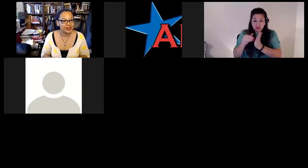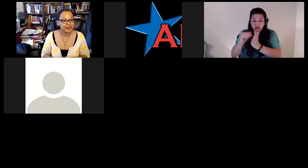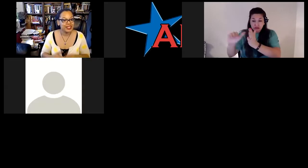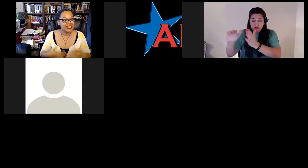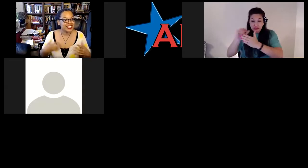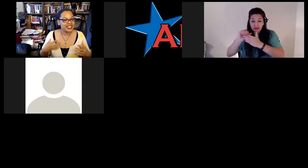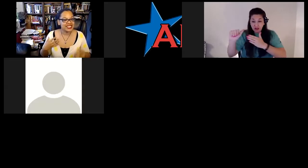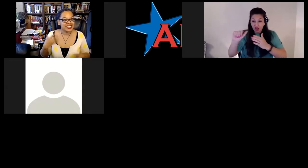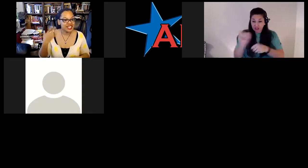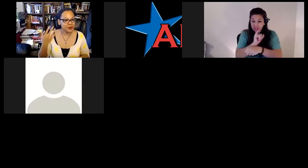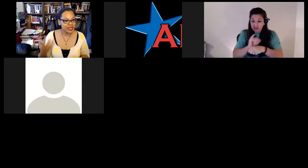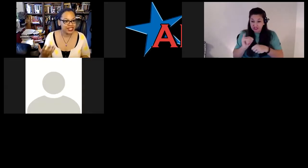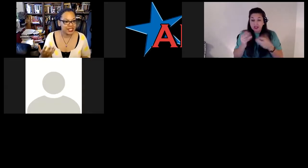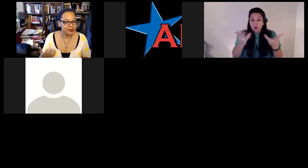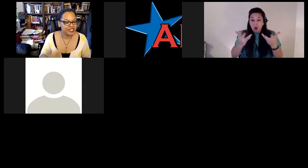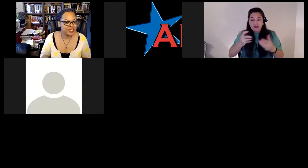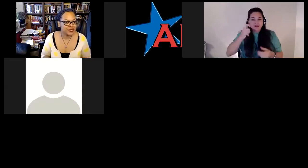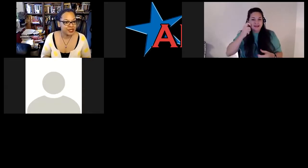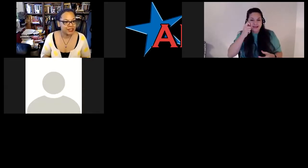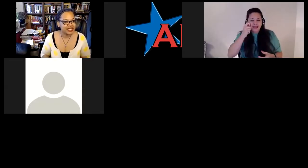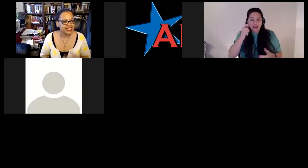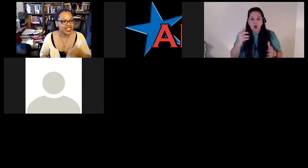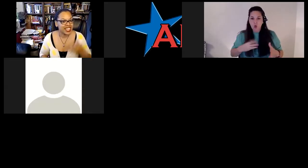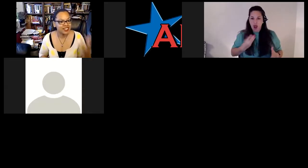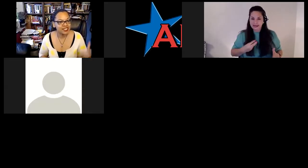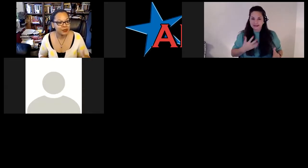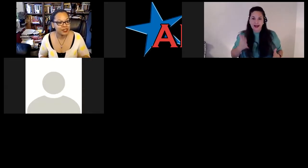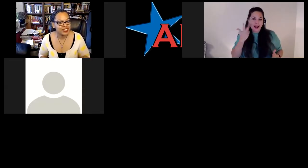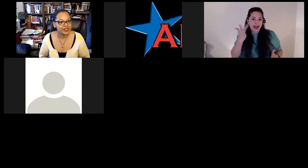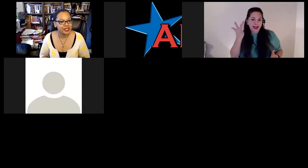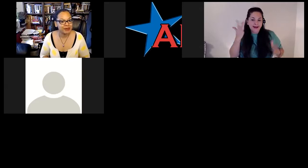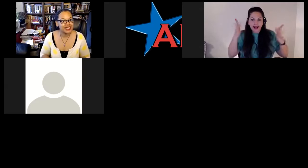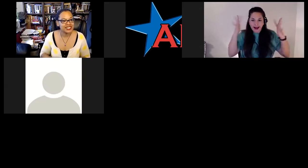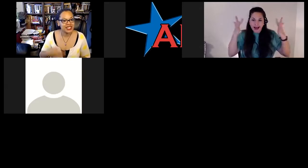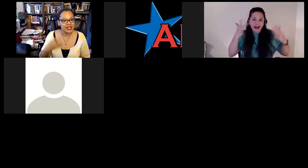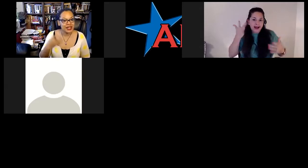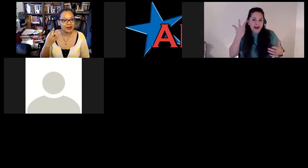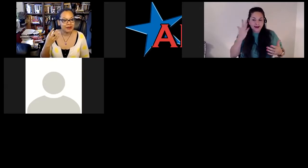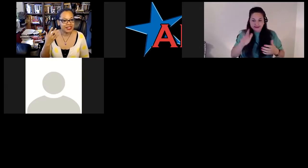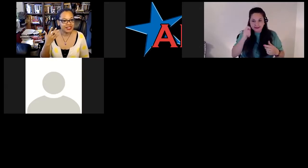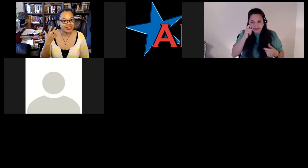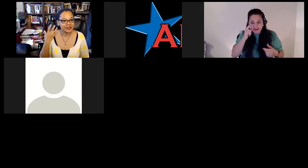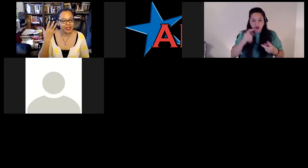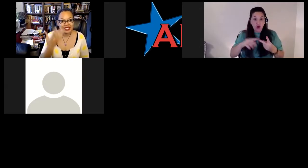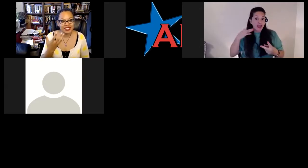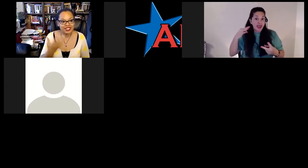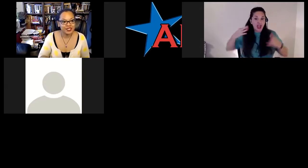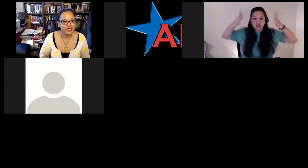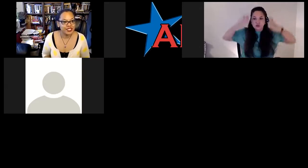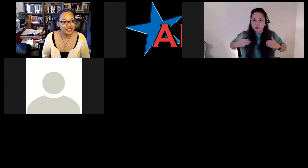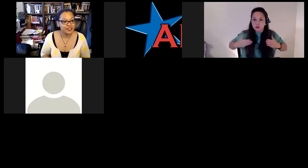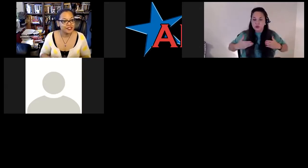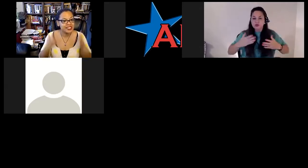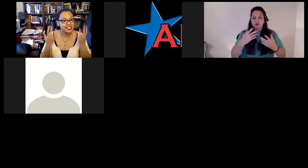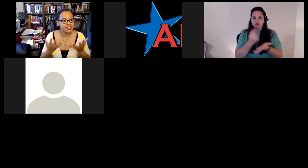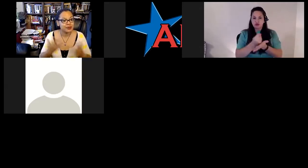of skin whitening and bleaching treatments and hair smoothing treatments and plastic surgery so